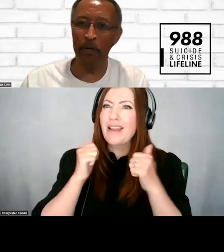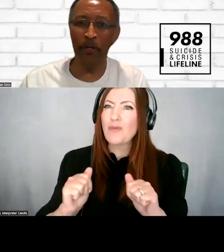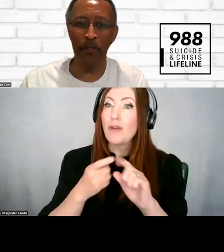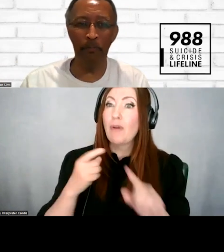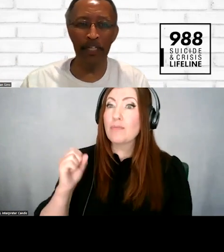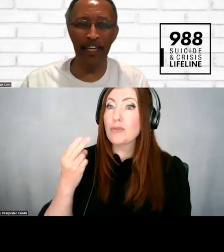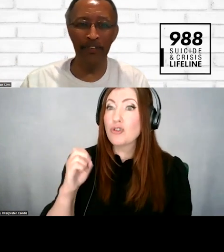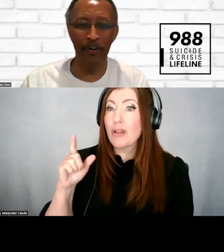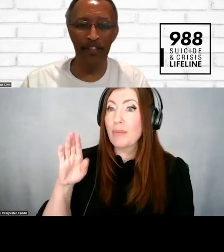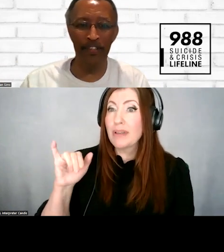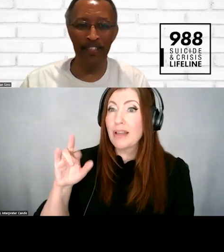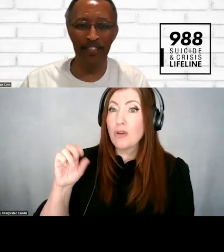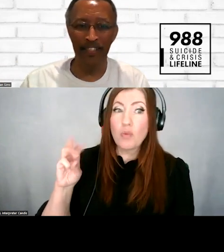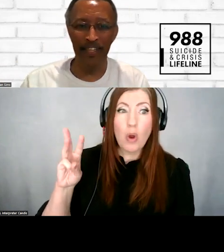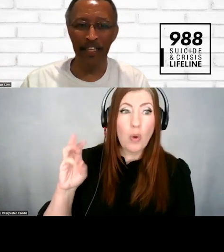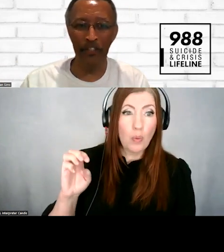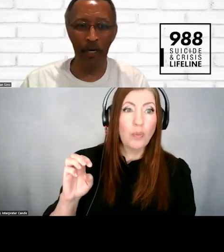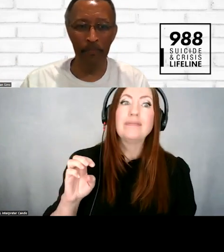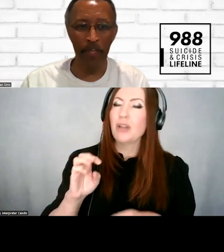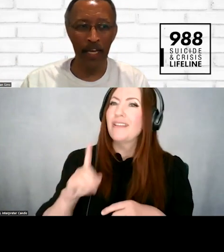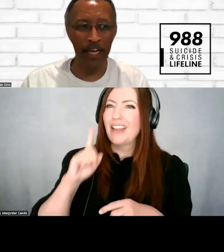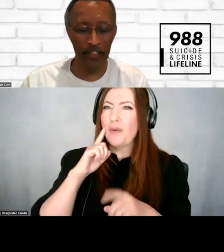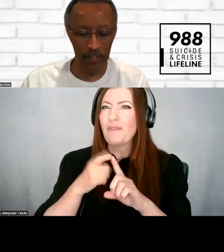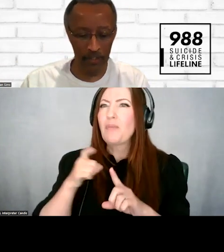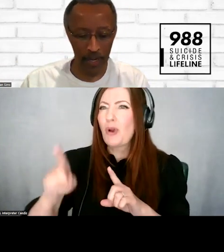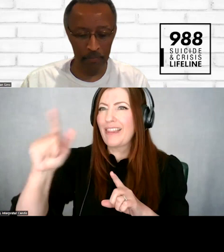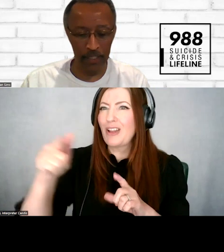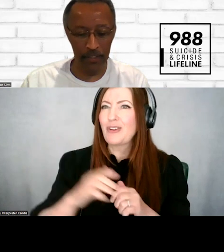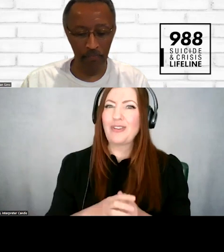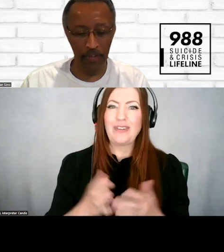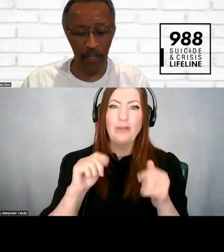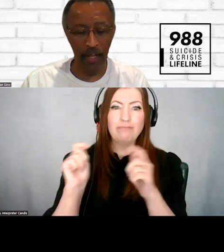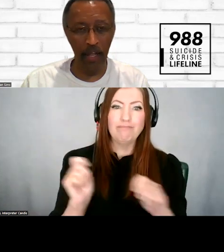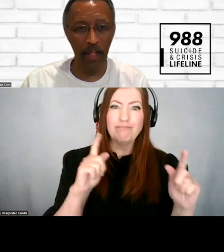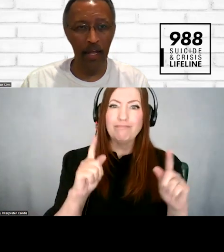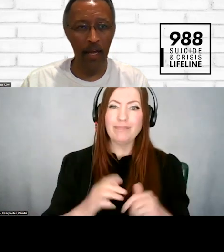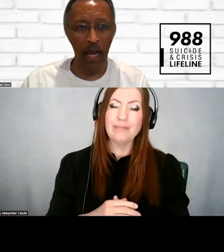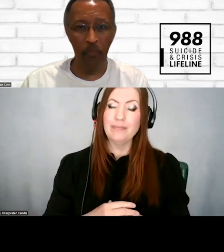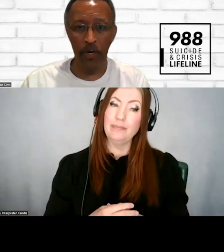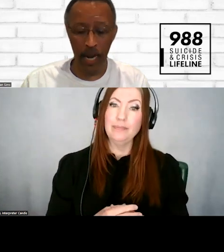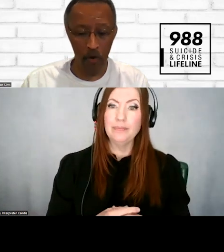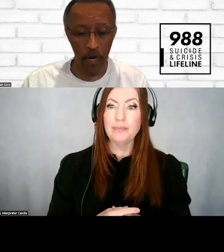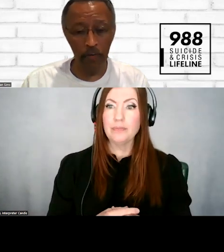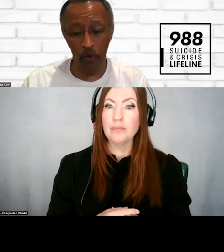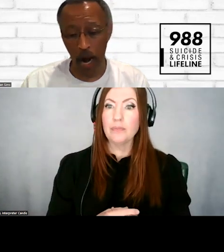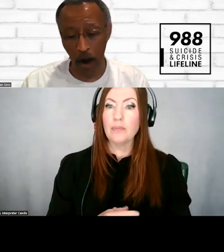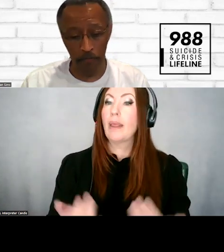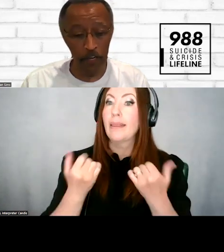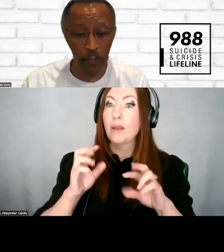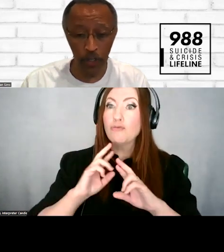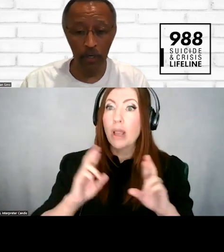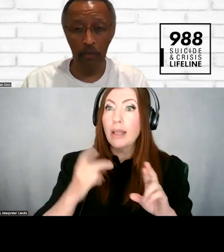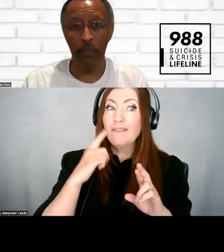hearing from her a little bit later on. Thank you, Shelby. Next slide, please. And we are now ready for